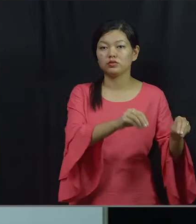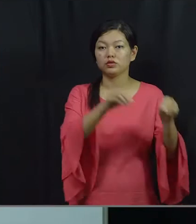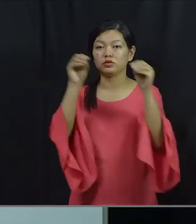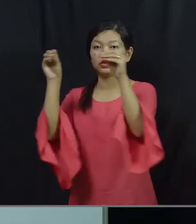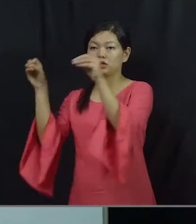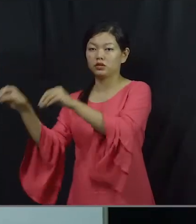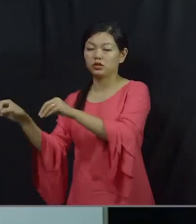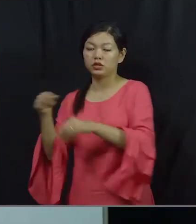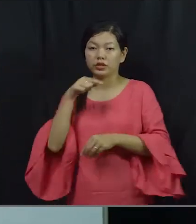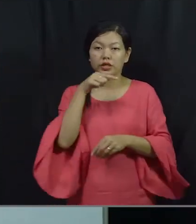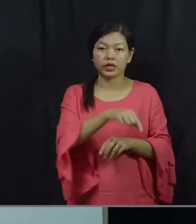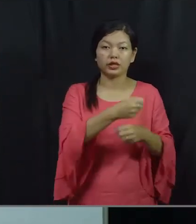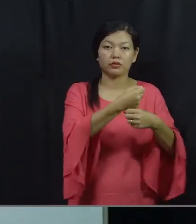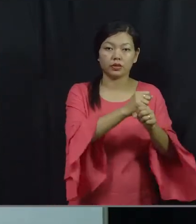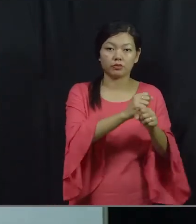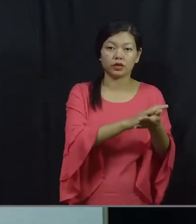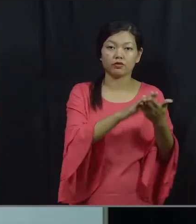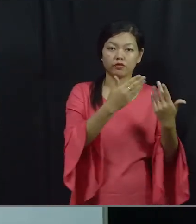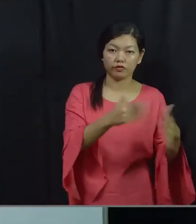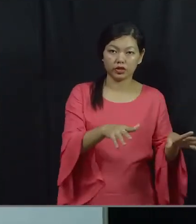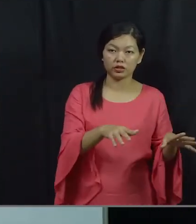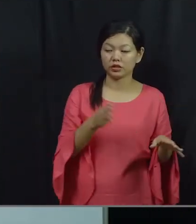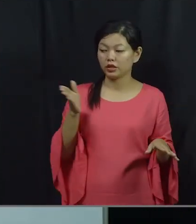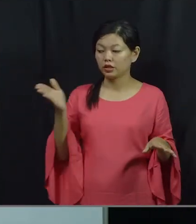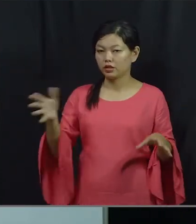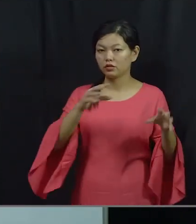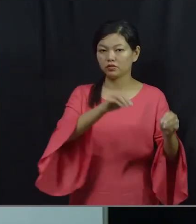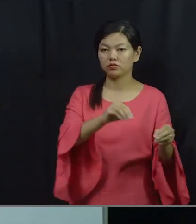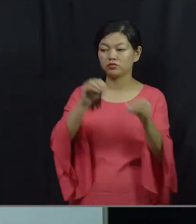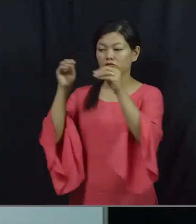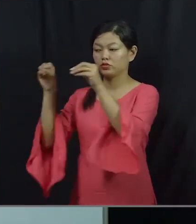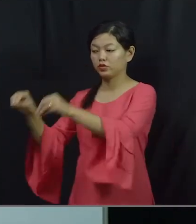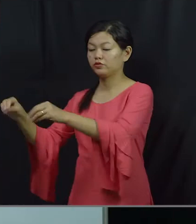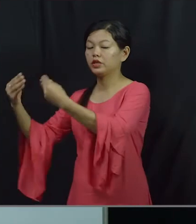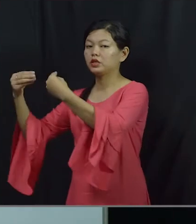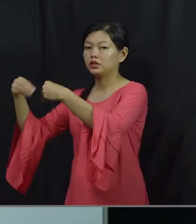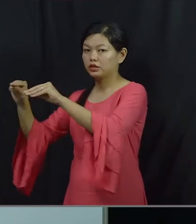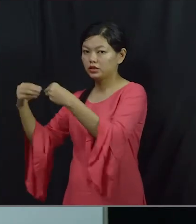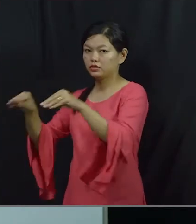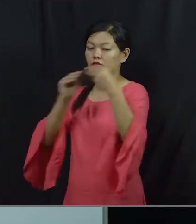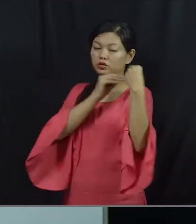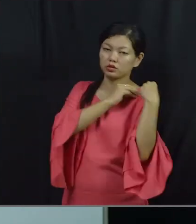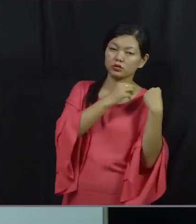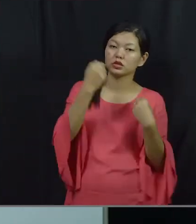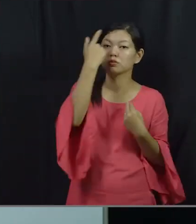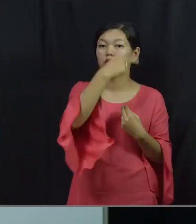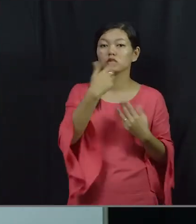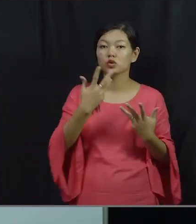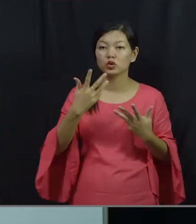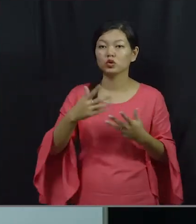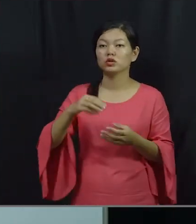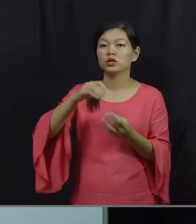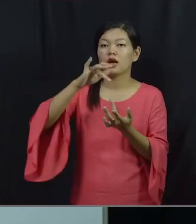Okay. Then comes your transportation and communication, isn't it? Transportation and communication means, you know, you transport your goods and services